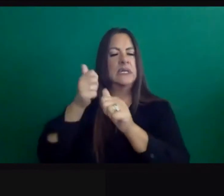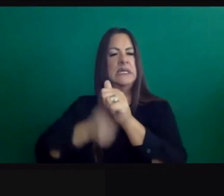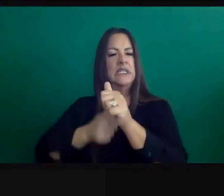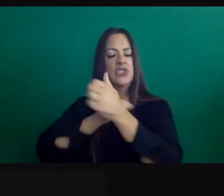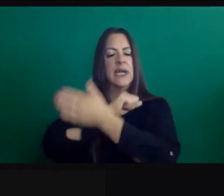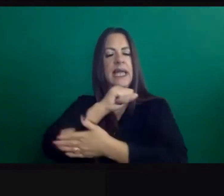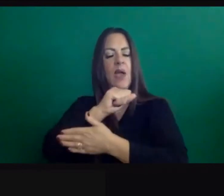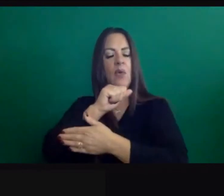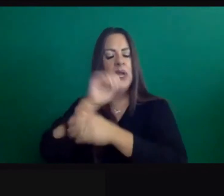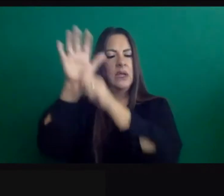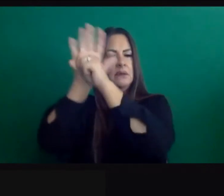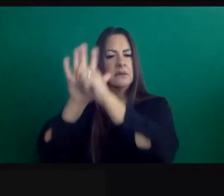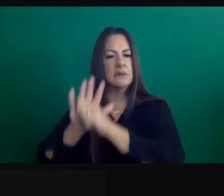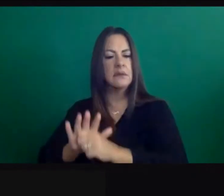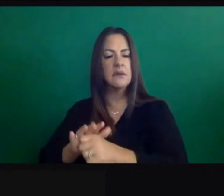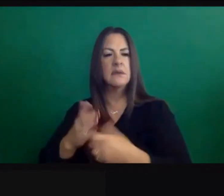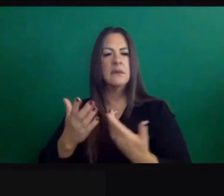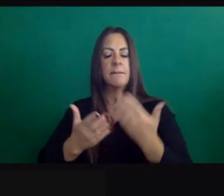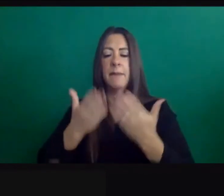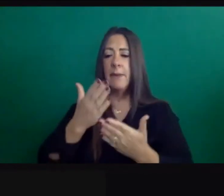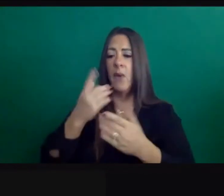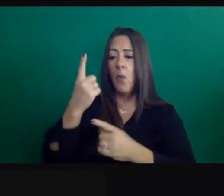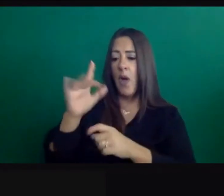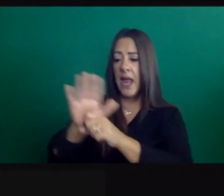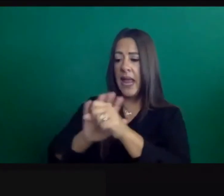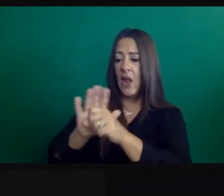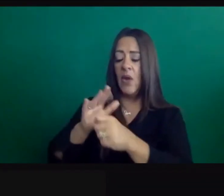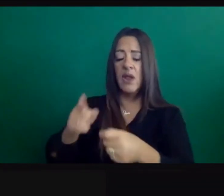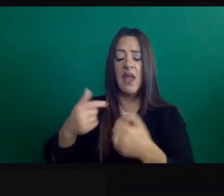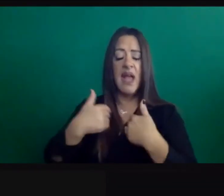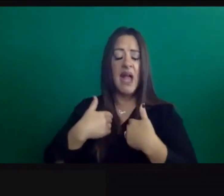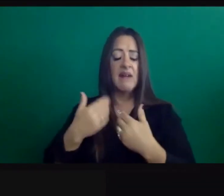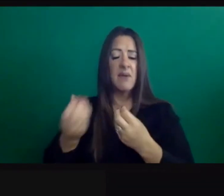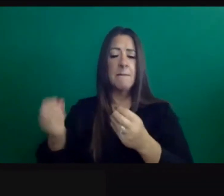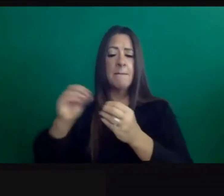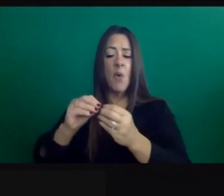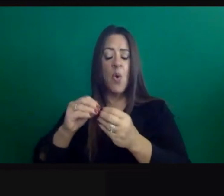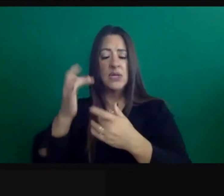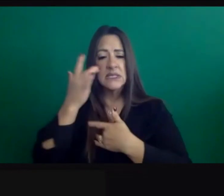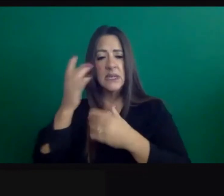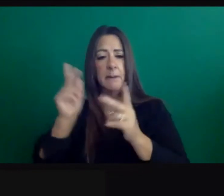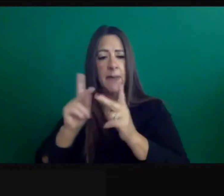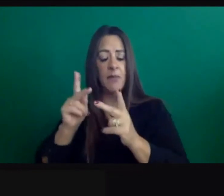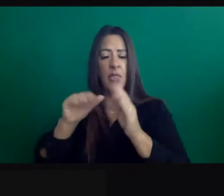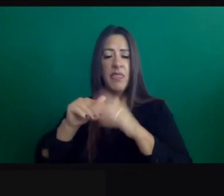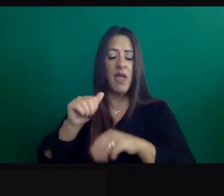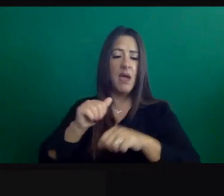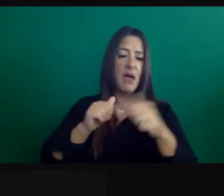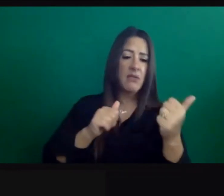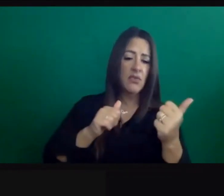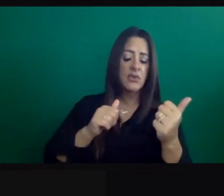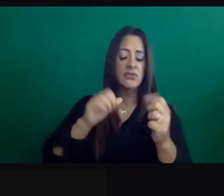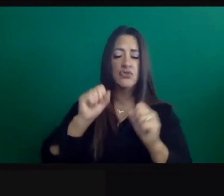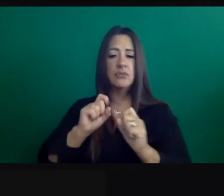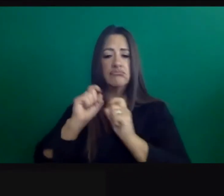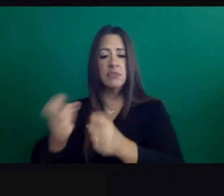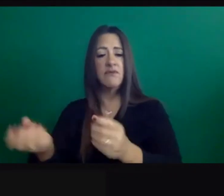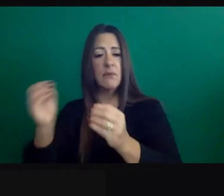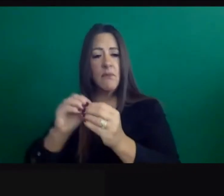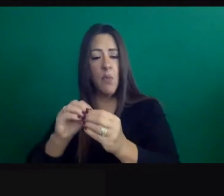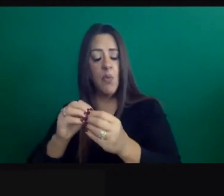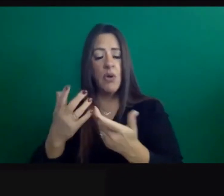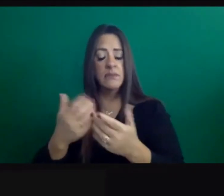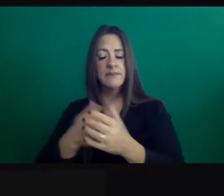certain regions most hardly impacted is one way to do it, looking at different other ways to segment the state